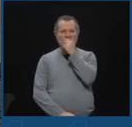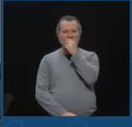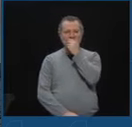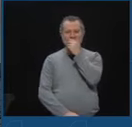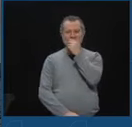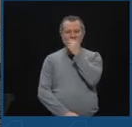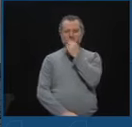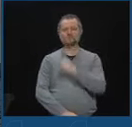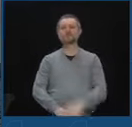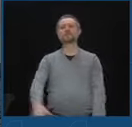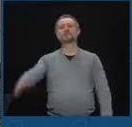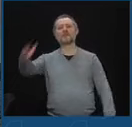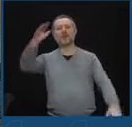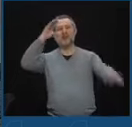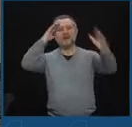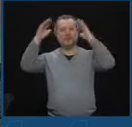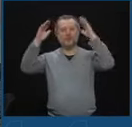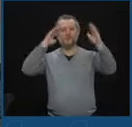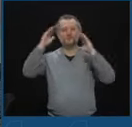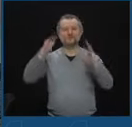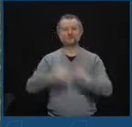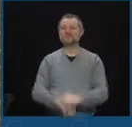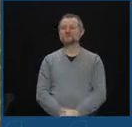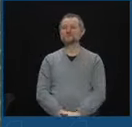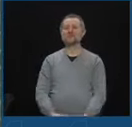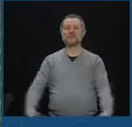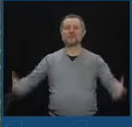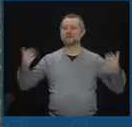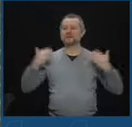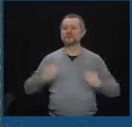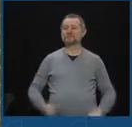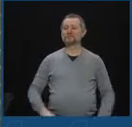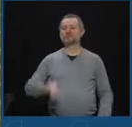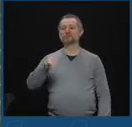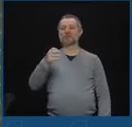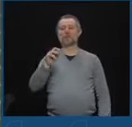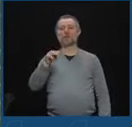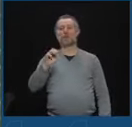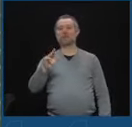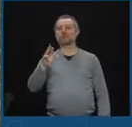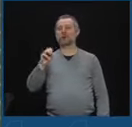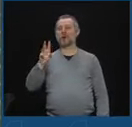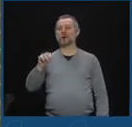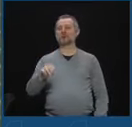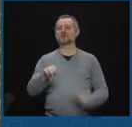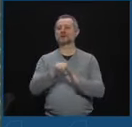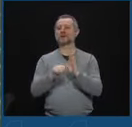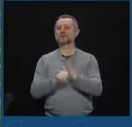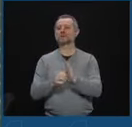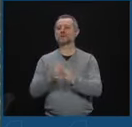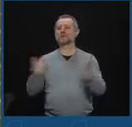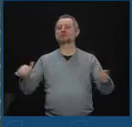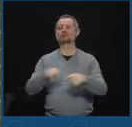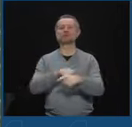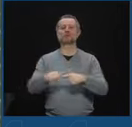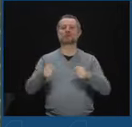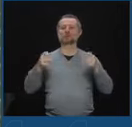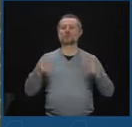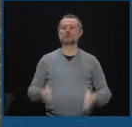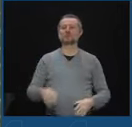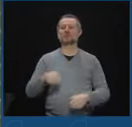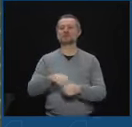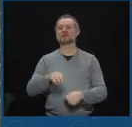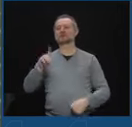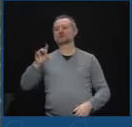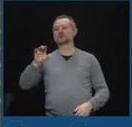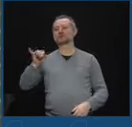Hello, everybody. Again, Jerome Brown, statewide training director for SNUG out of DCJS. And I just came up here basically to give